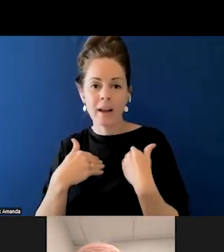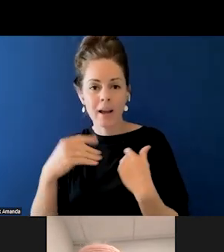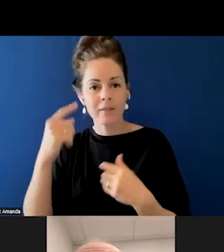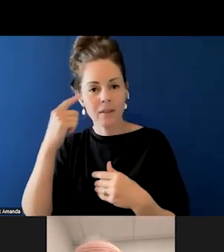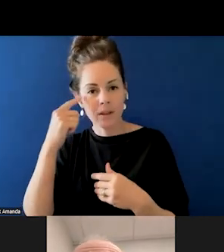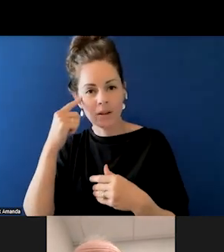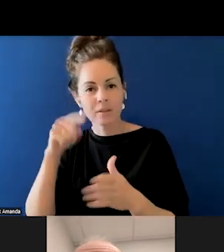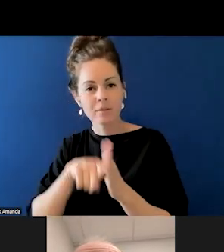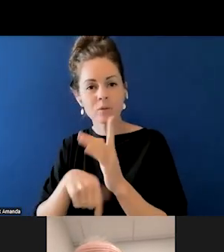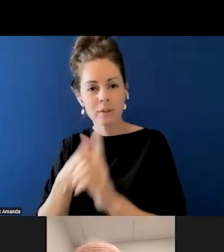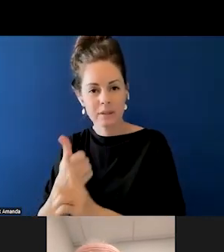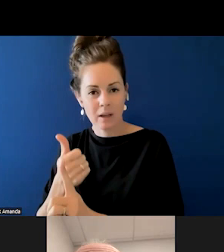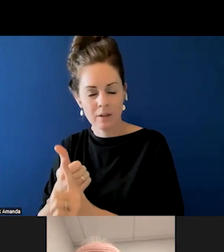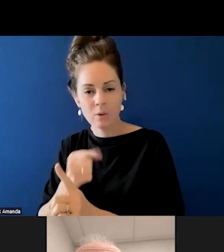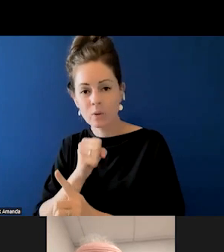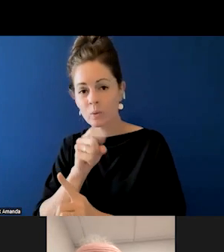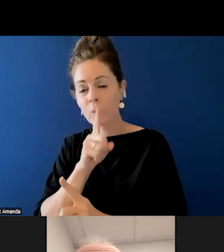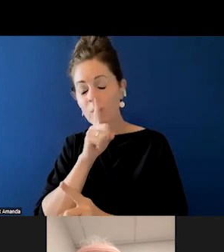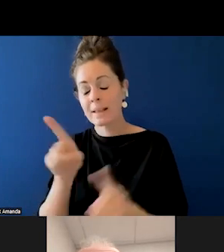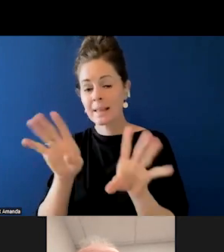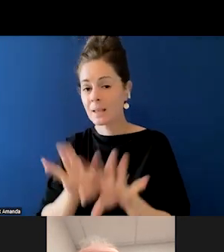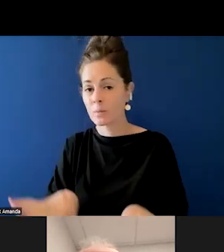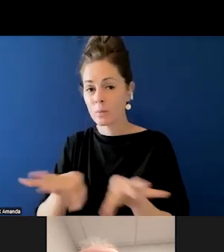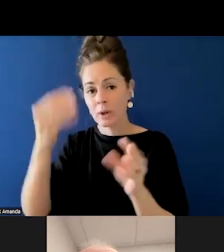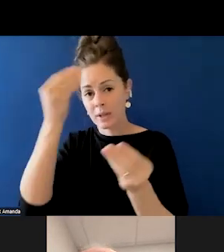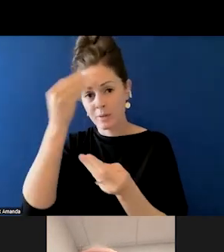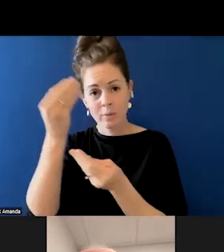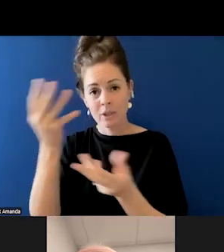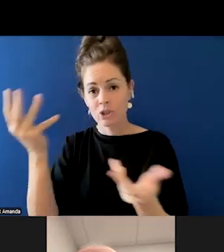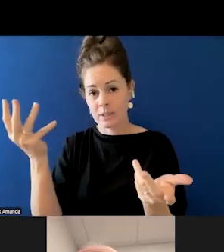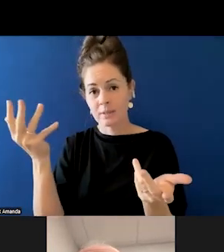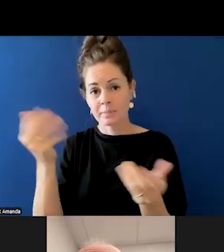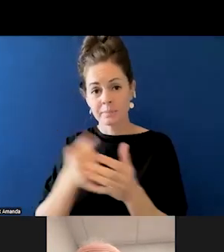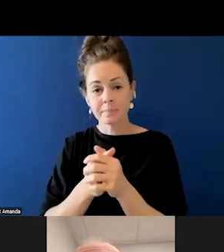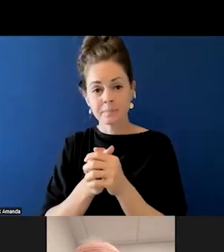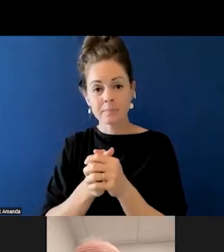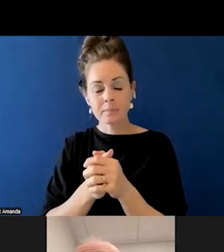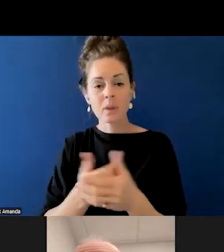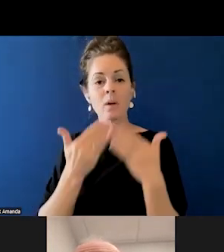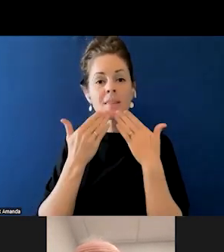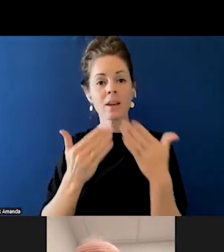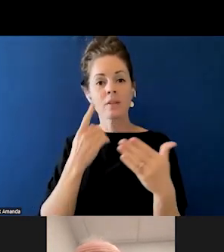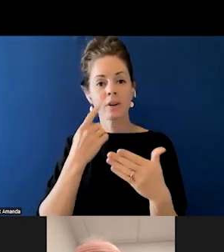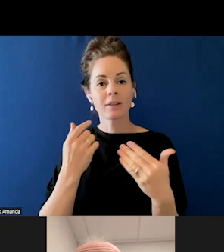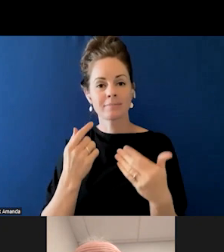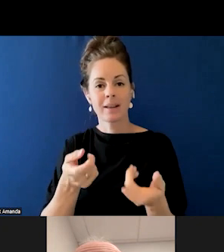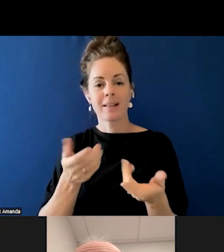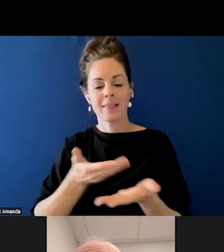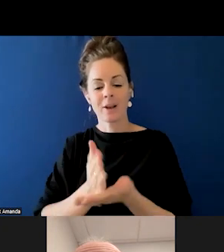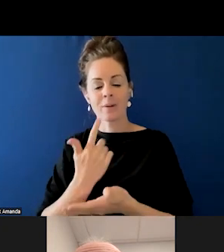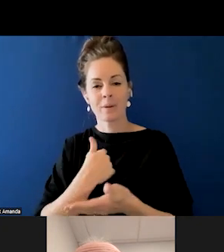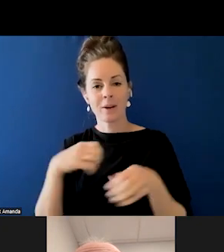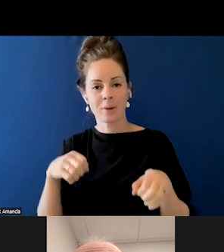particularly important information. So, you know, so thank you for giving me the